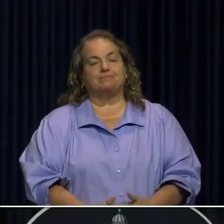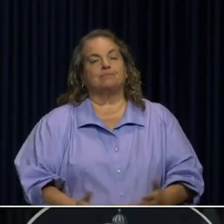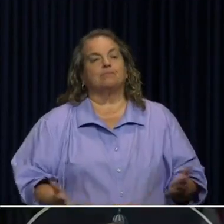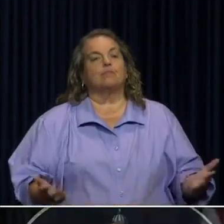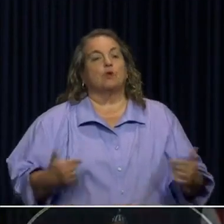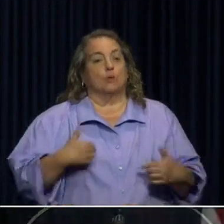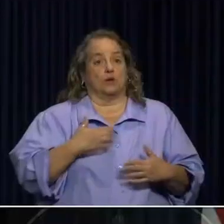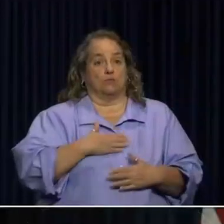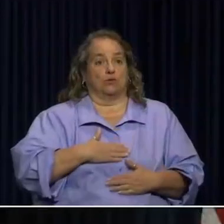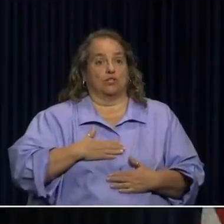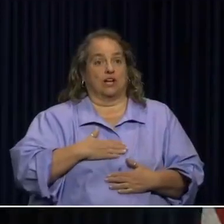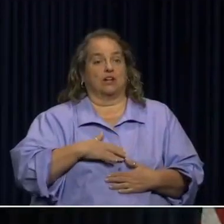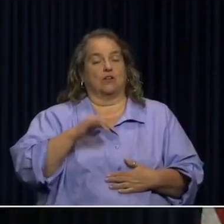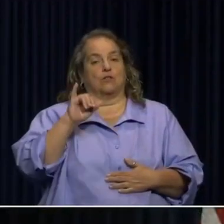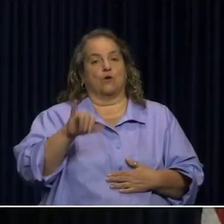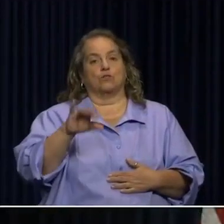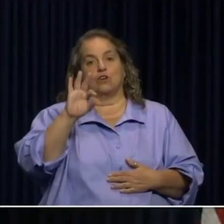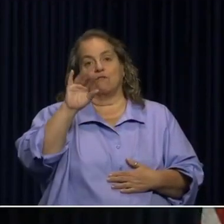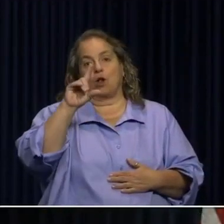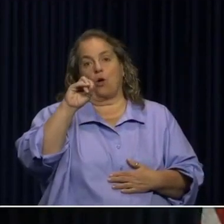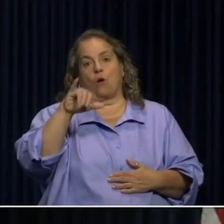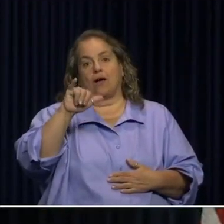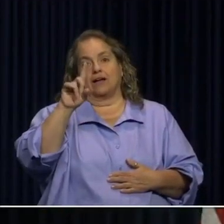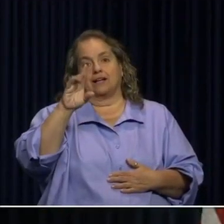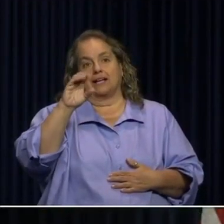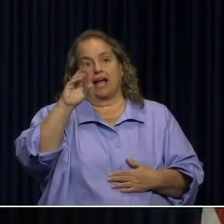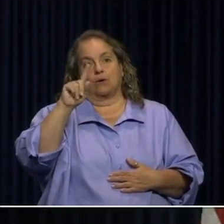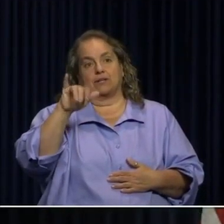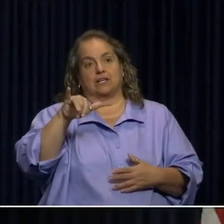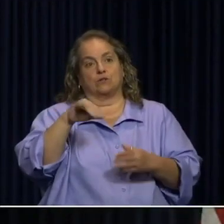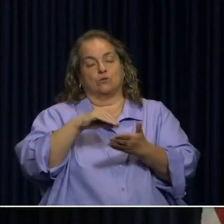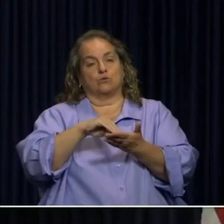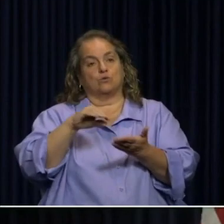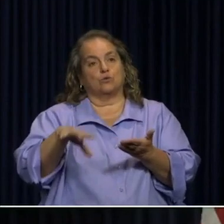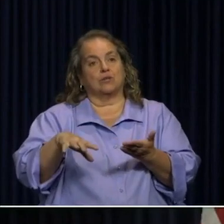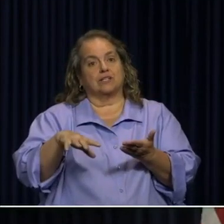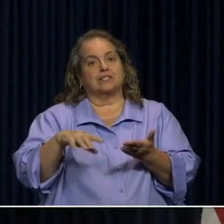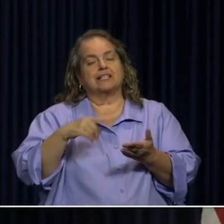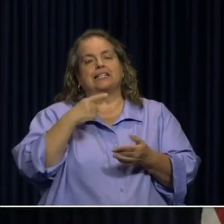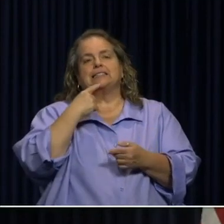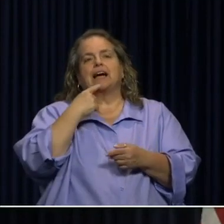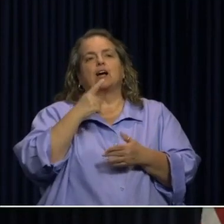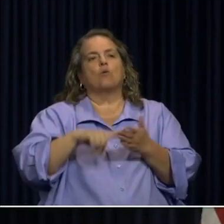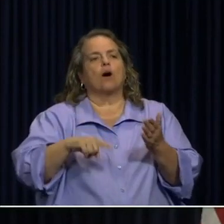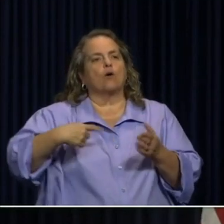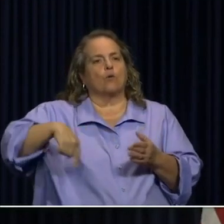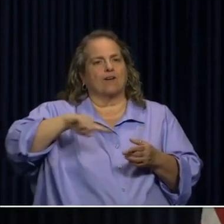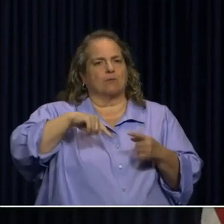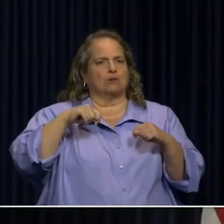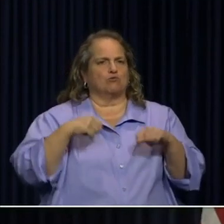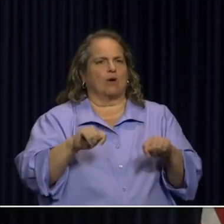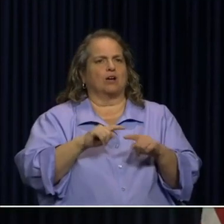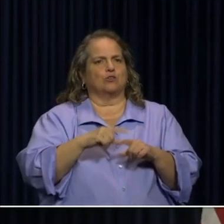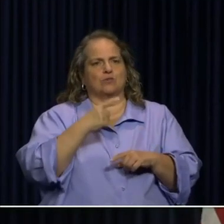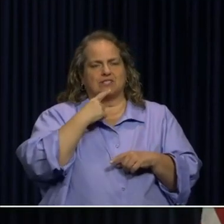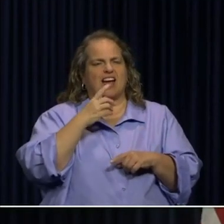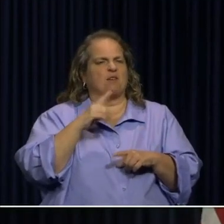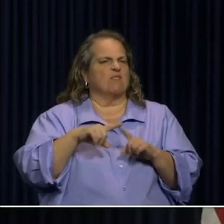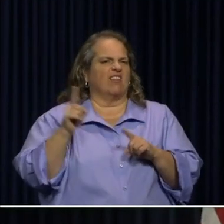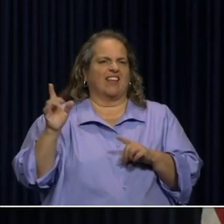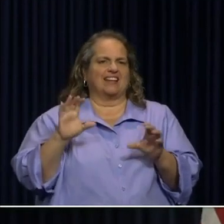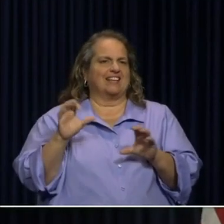We appreciate those Floyd County students saying what we've been trying to say, but doing it so much